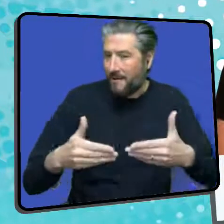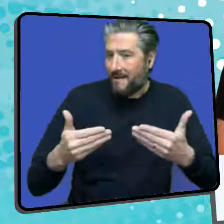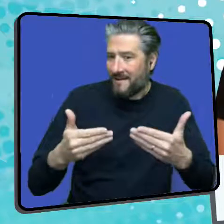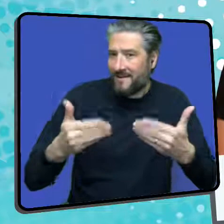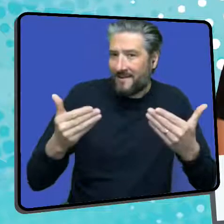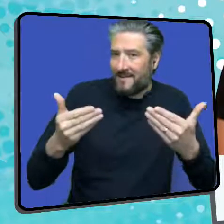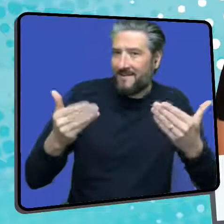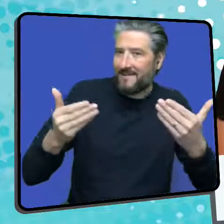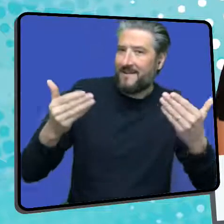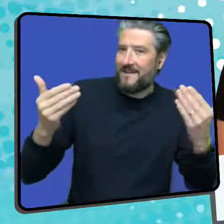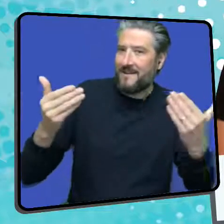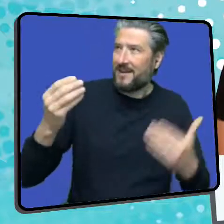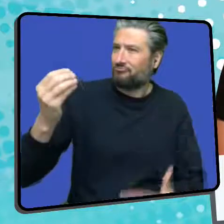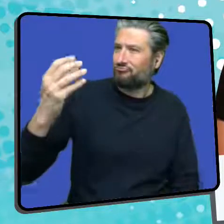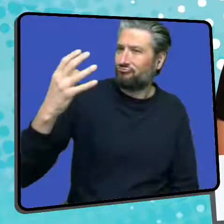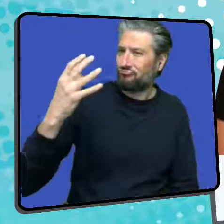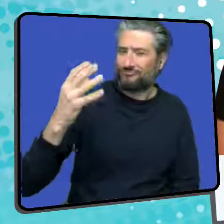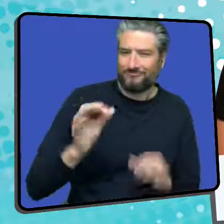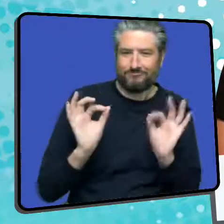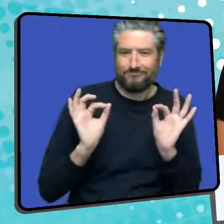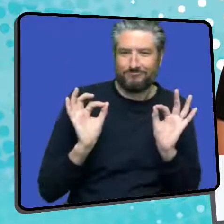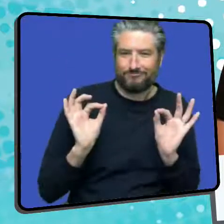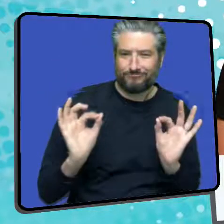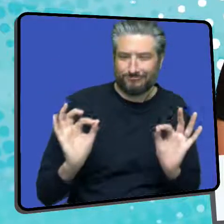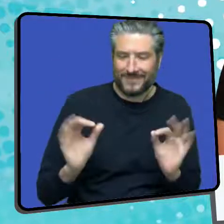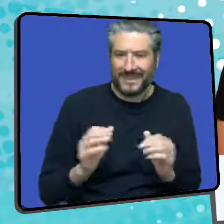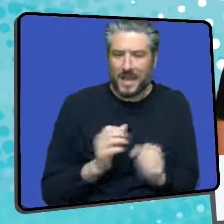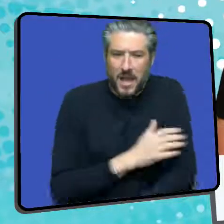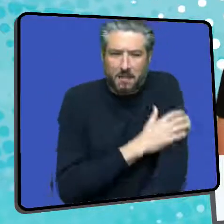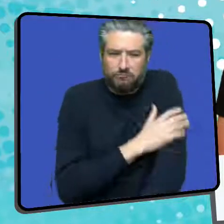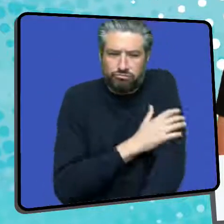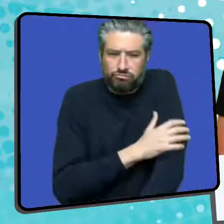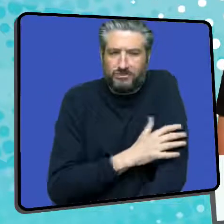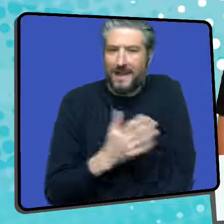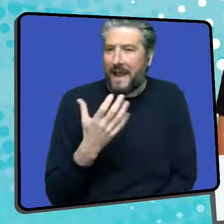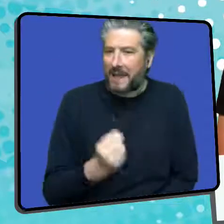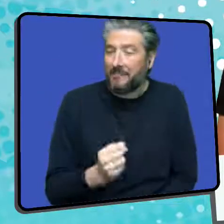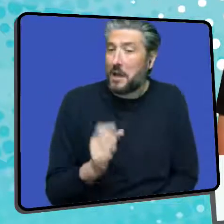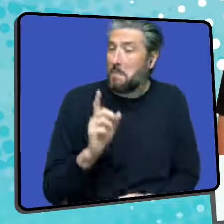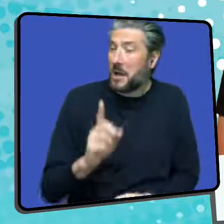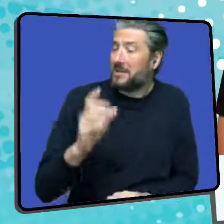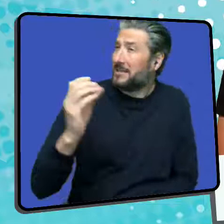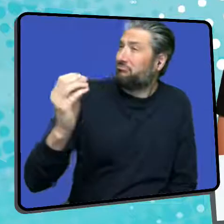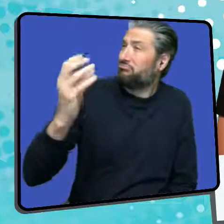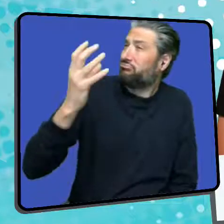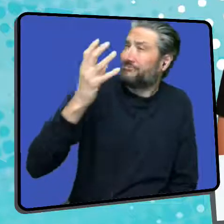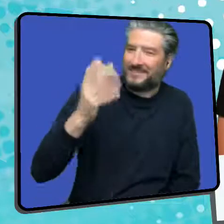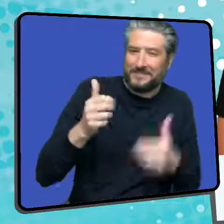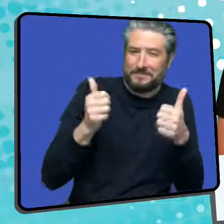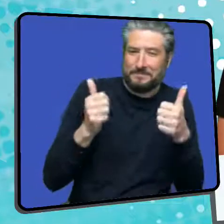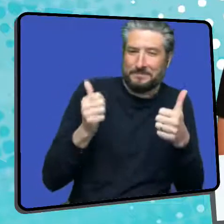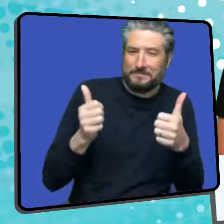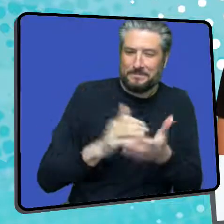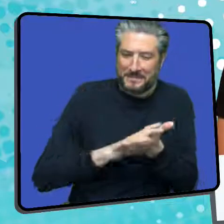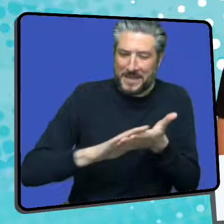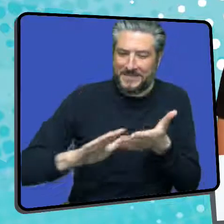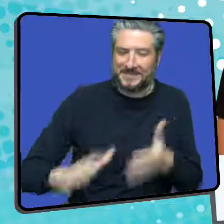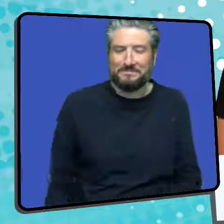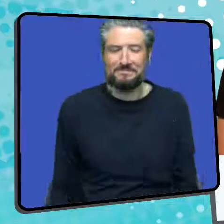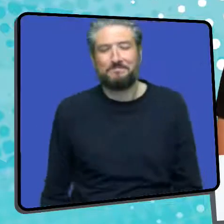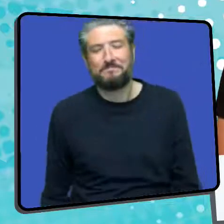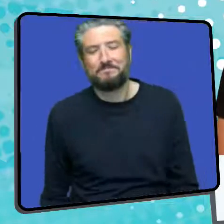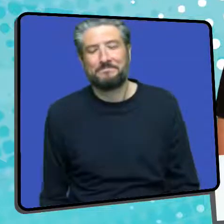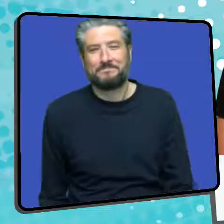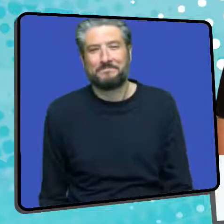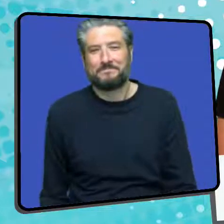any warmer, but it's certainly brighter, so that's always good. It's a good start. It's the small things. It